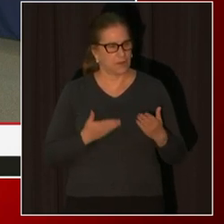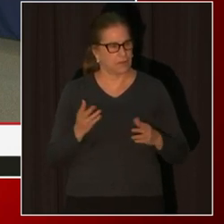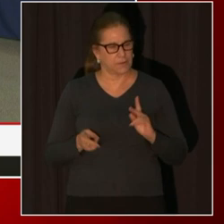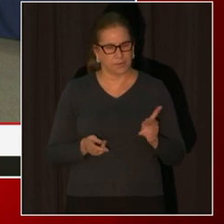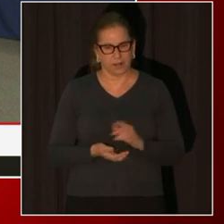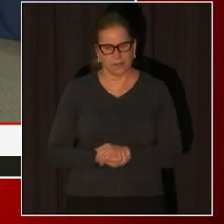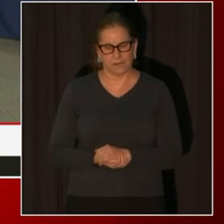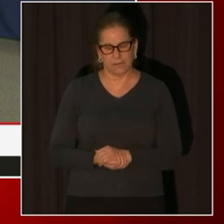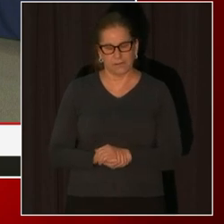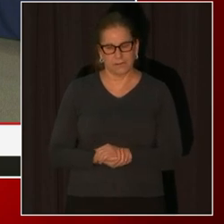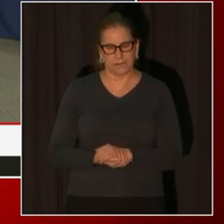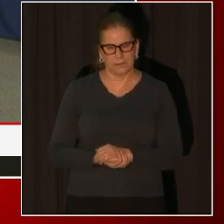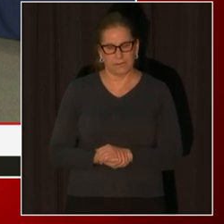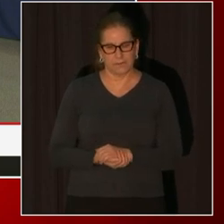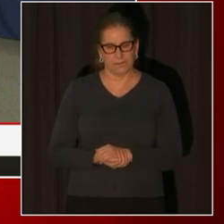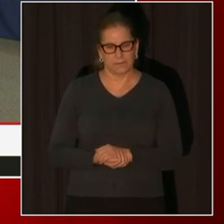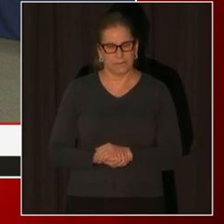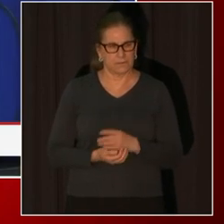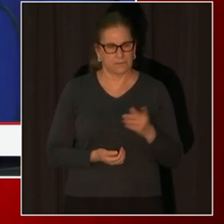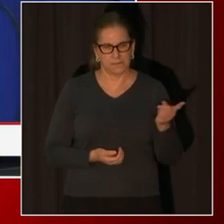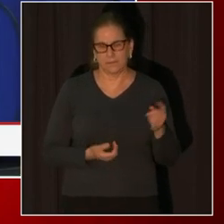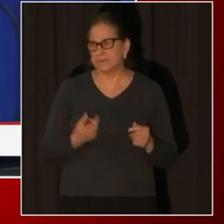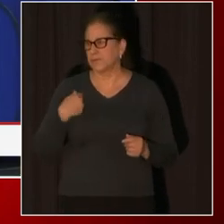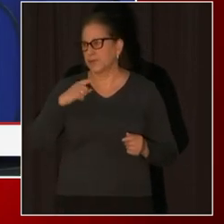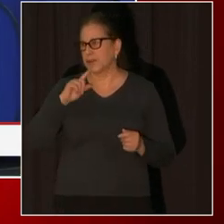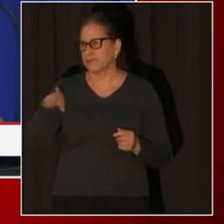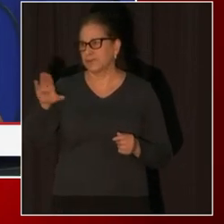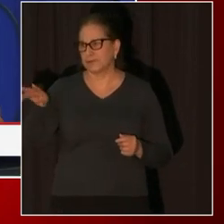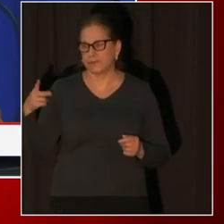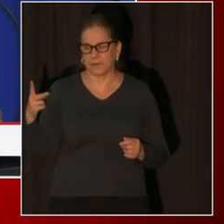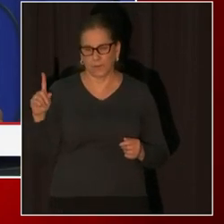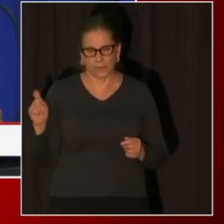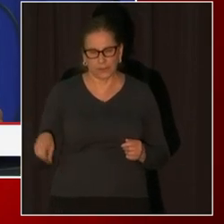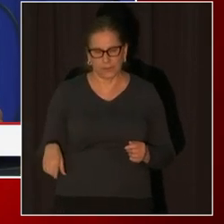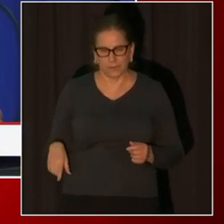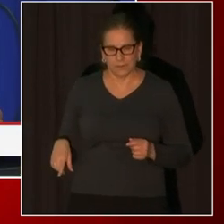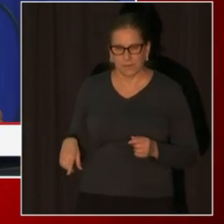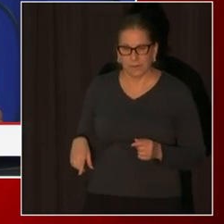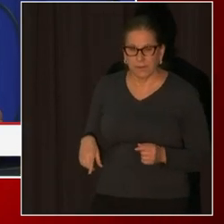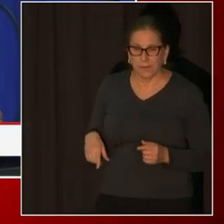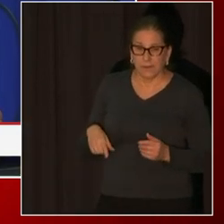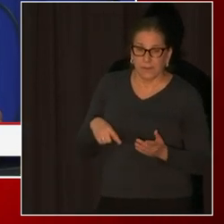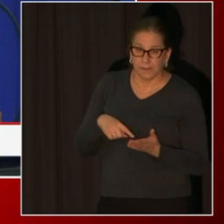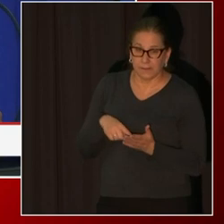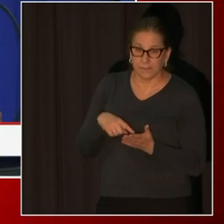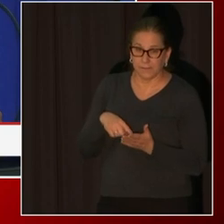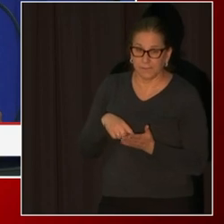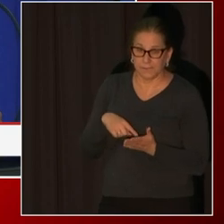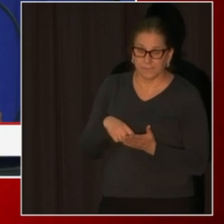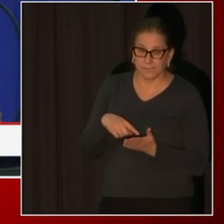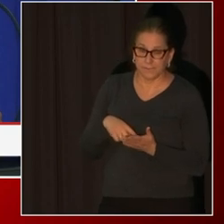the second question first. There is in the budget about